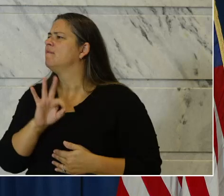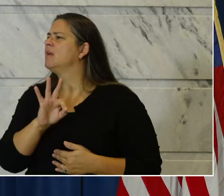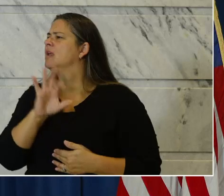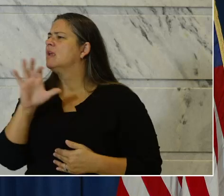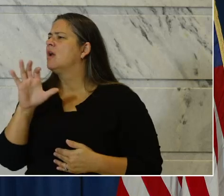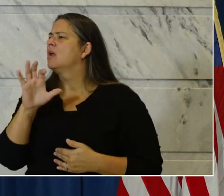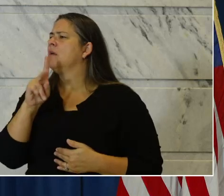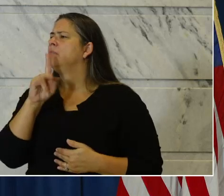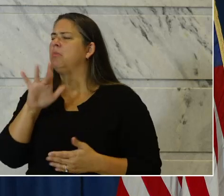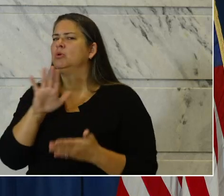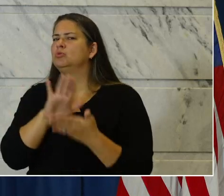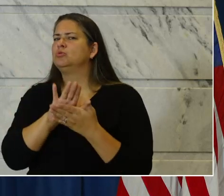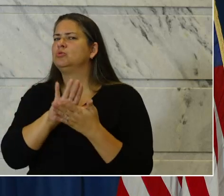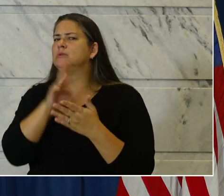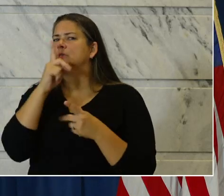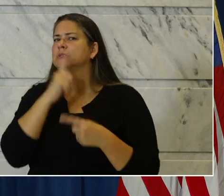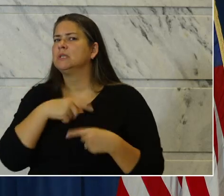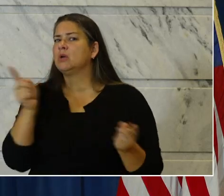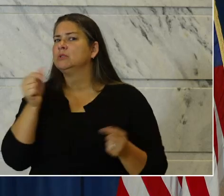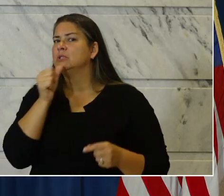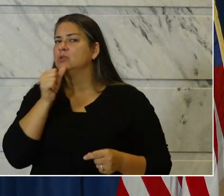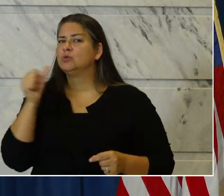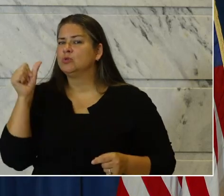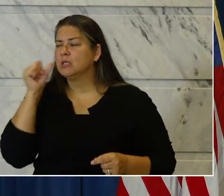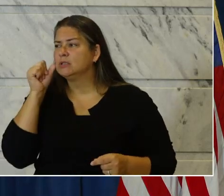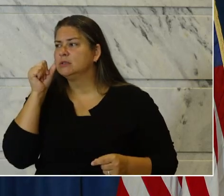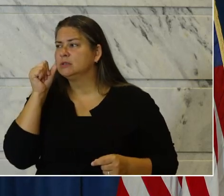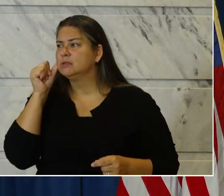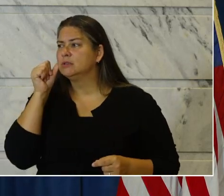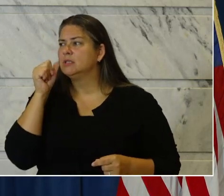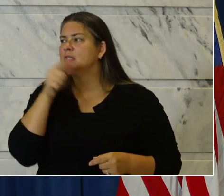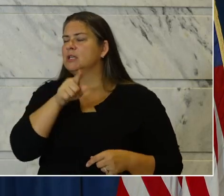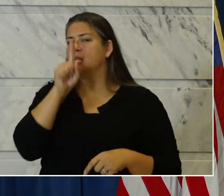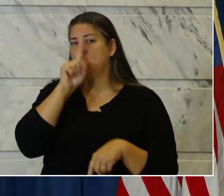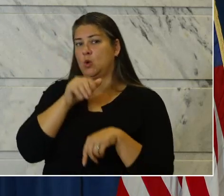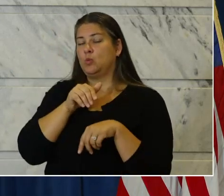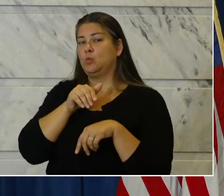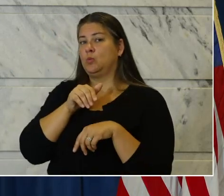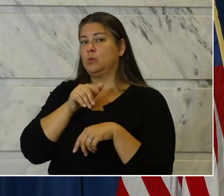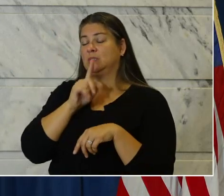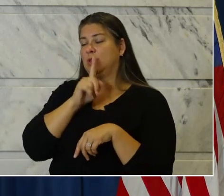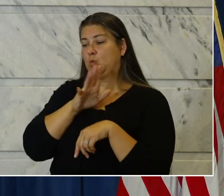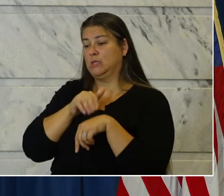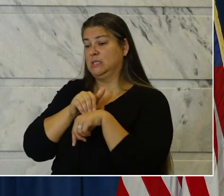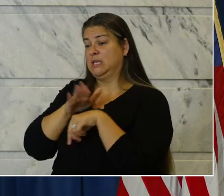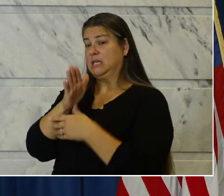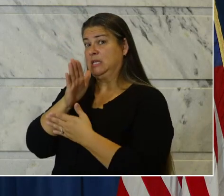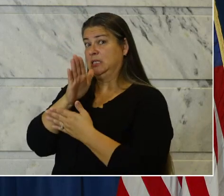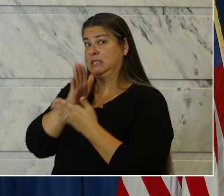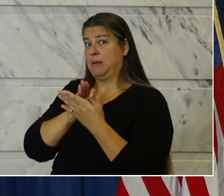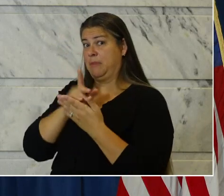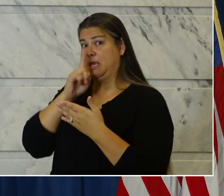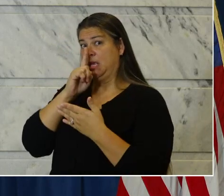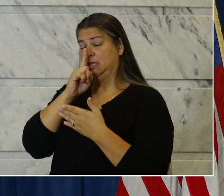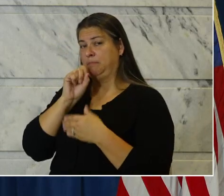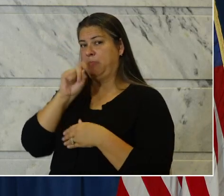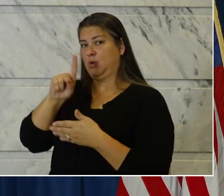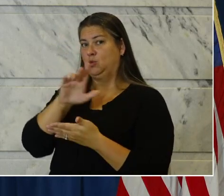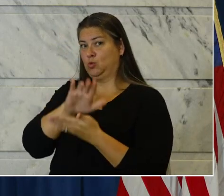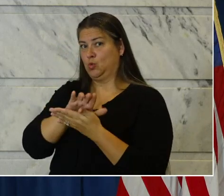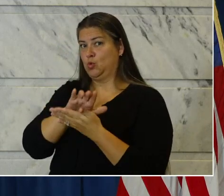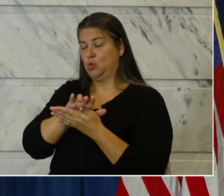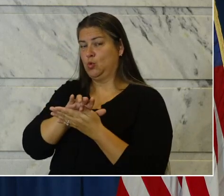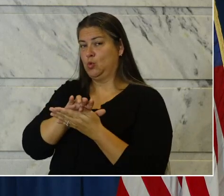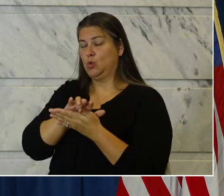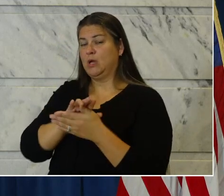announced yesterday, last night, that they were going to send some students back to school with targeted means kindergarten and fifth grade